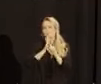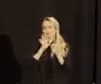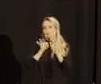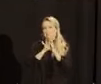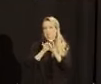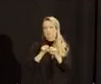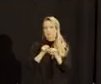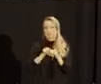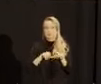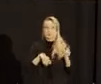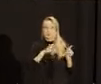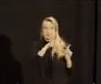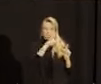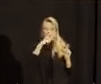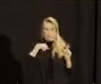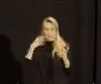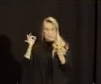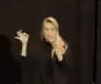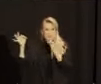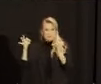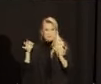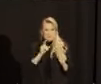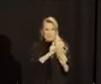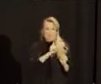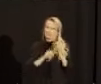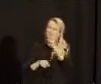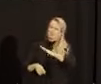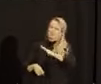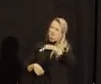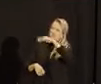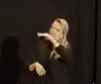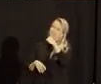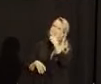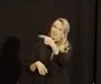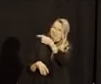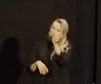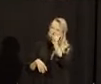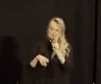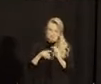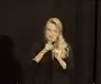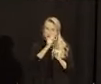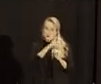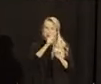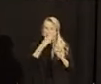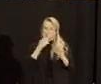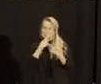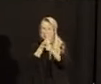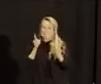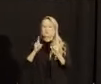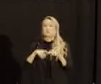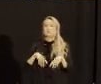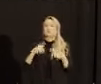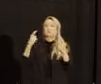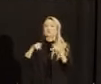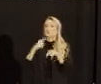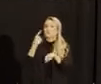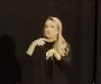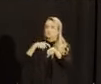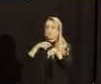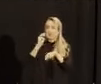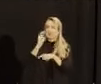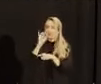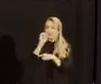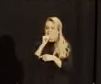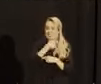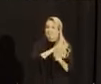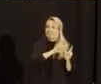Can I tell them about the? Go ahead. Okay. She may have I might be taking it from her. She also came one year, and we needed a place for